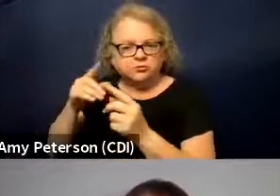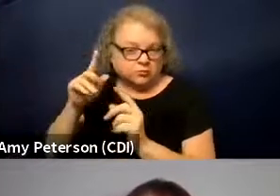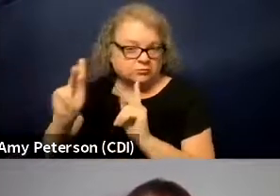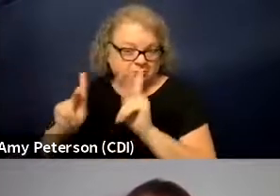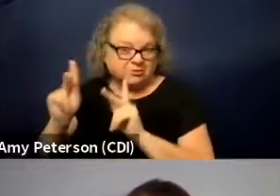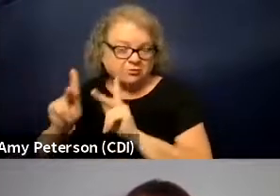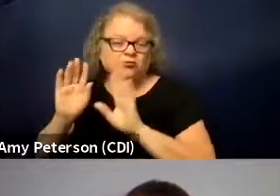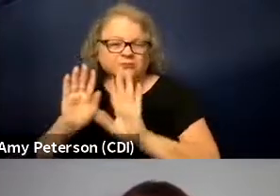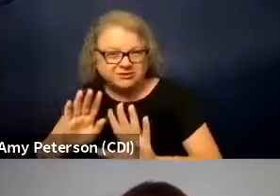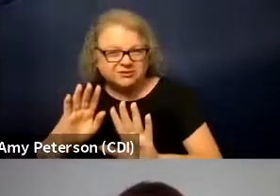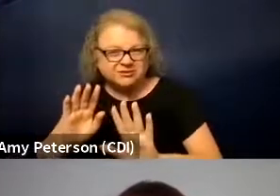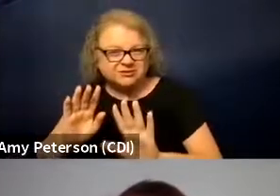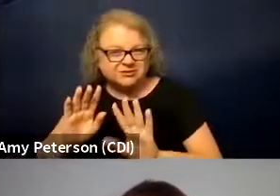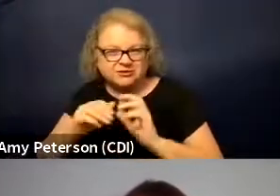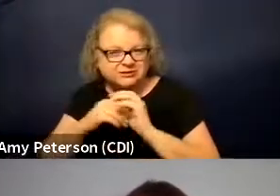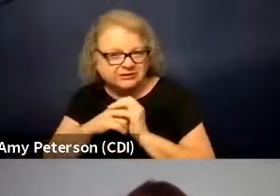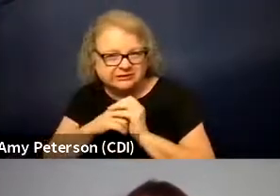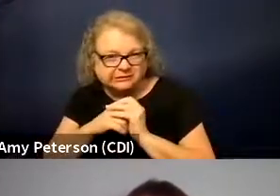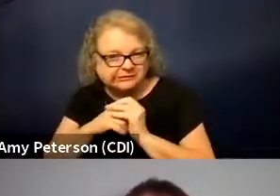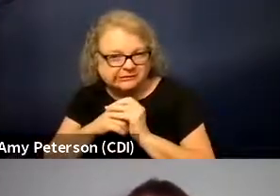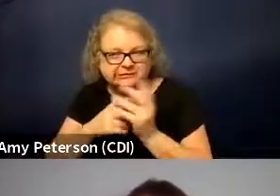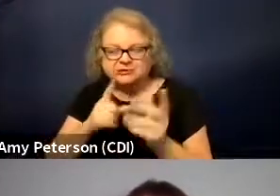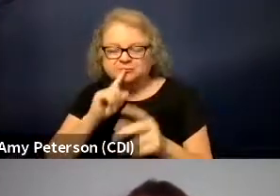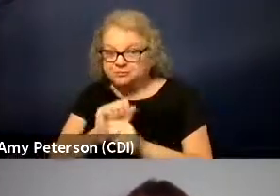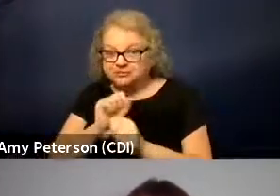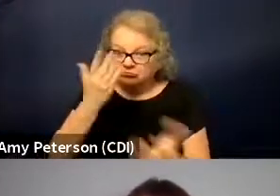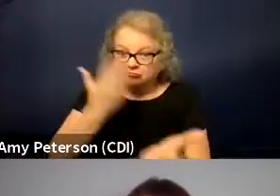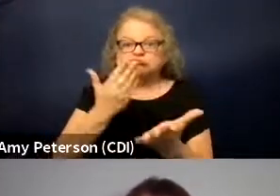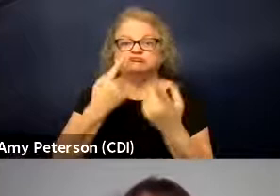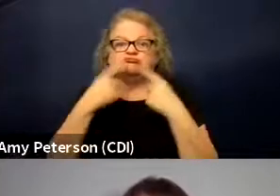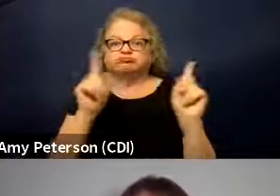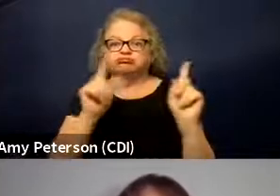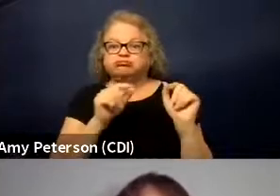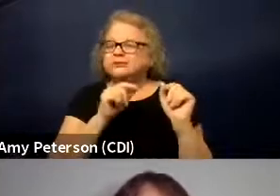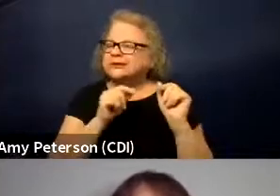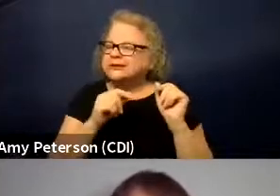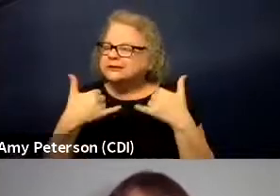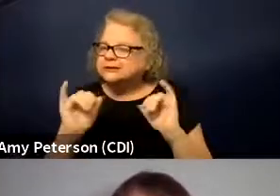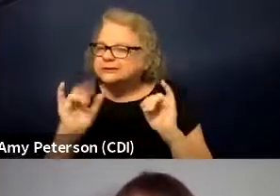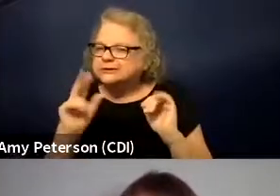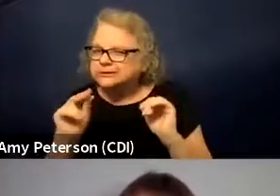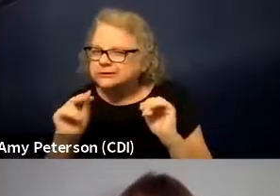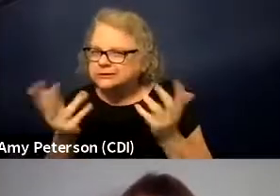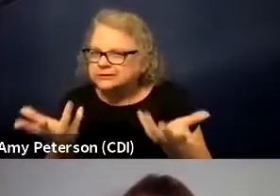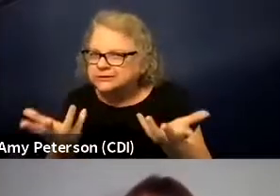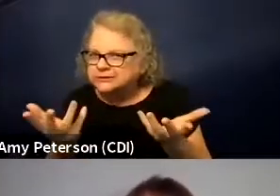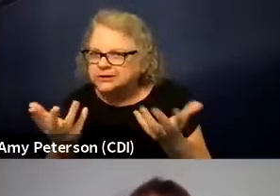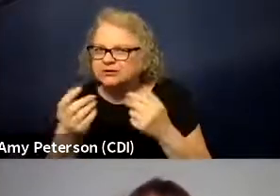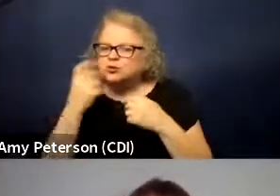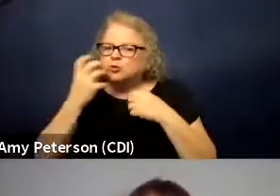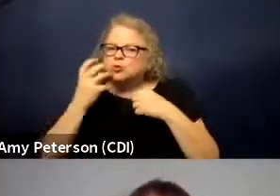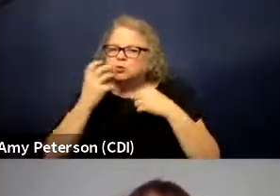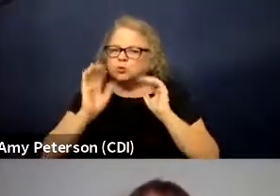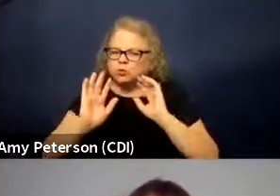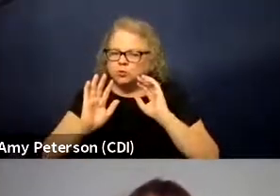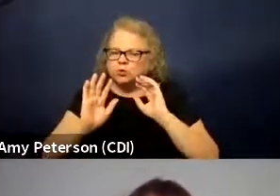India, many people do have parasites such as worms, and maybe it did benefit them by getting